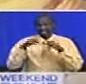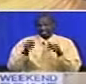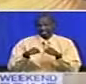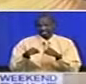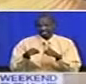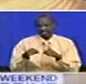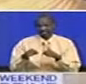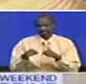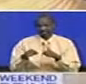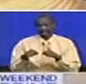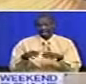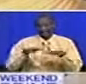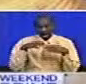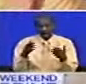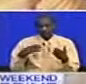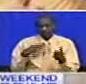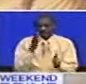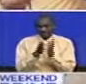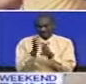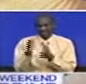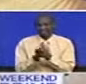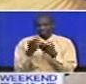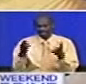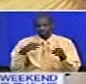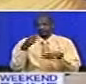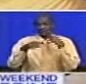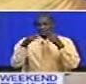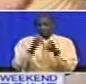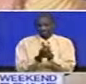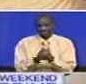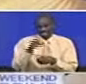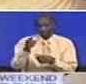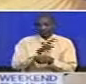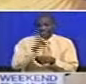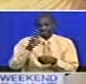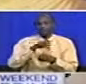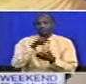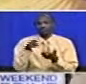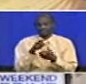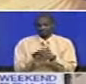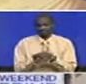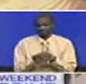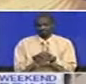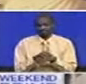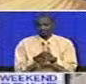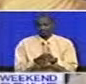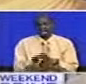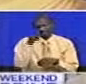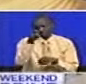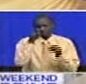vile tutaandaa mambo ya maendeleo ya Western Province. Na